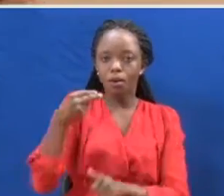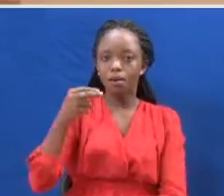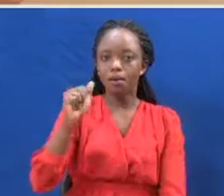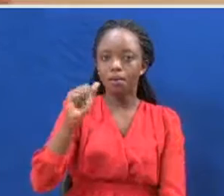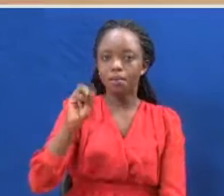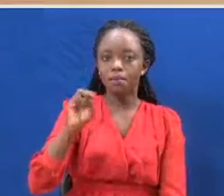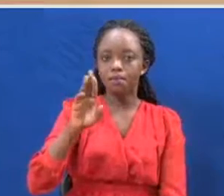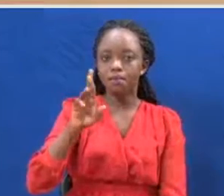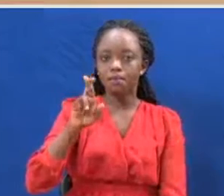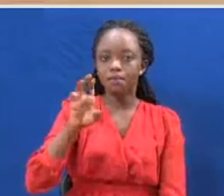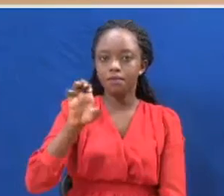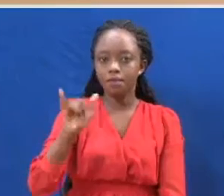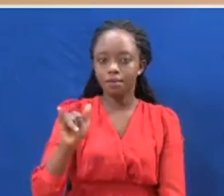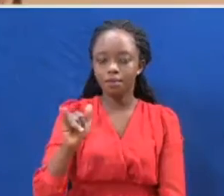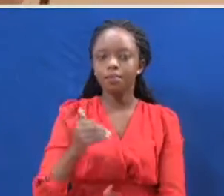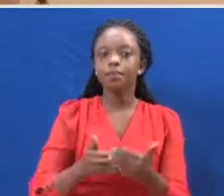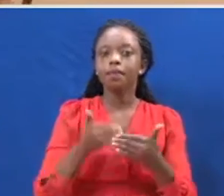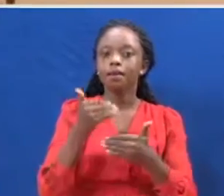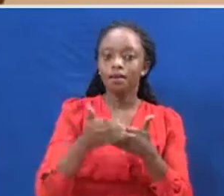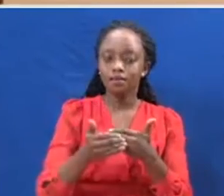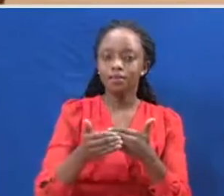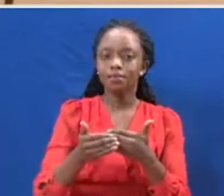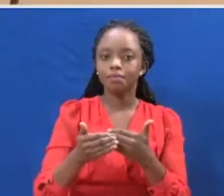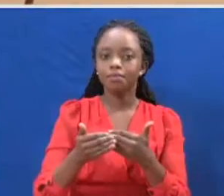colleague. After that, we wrote